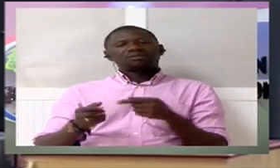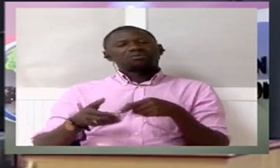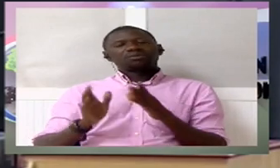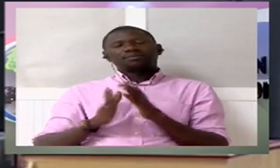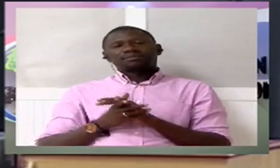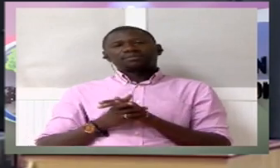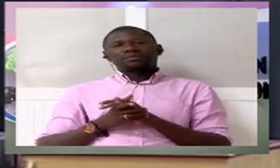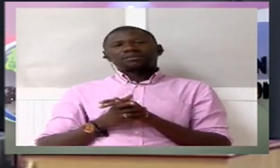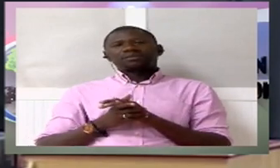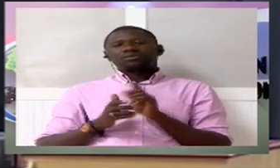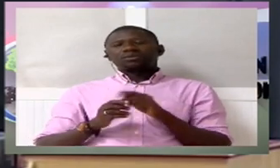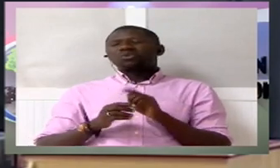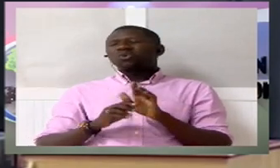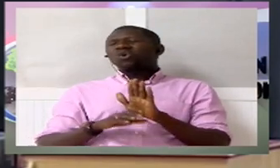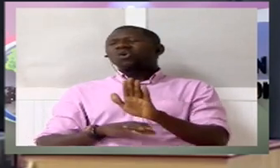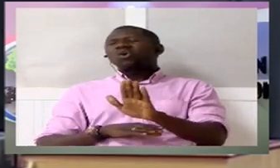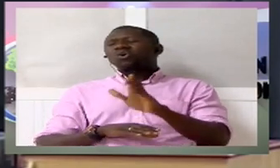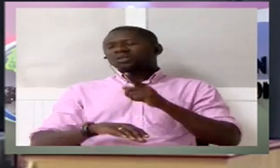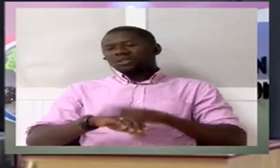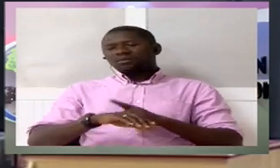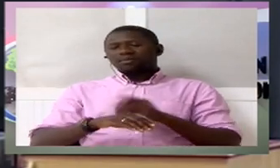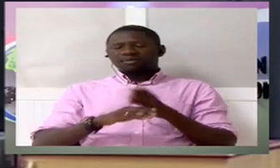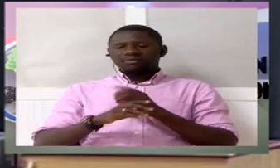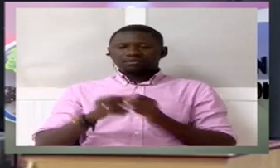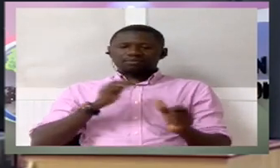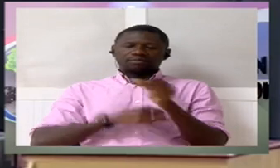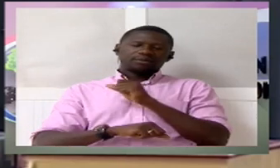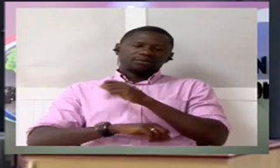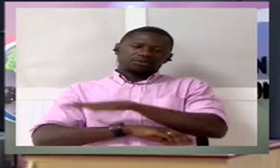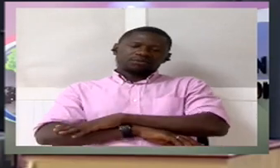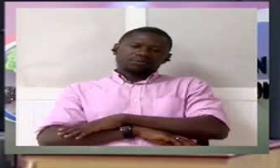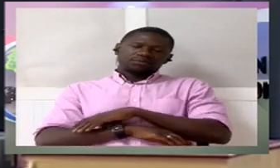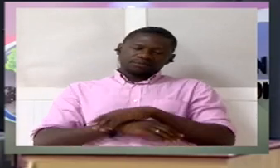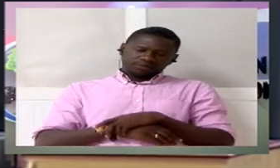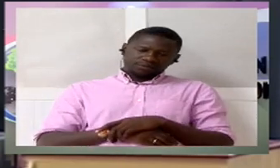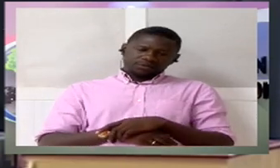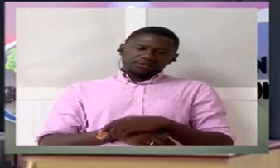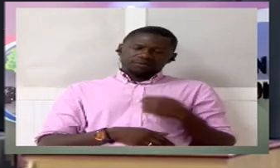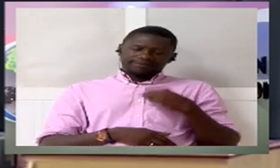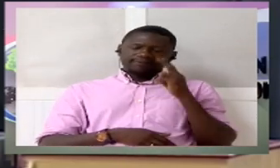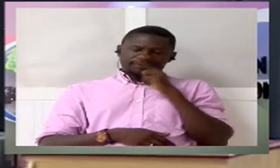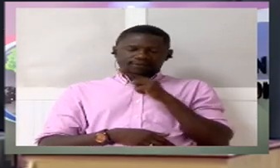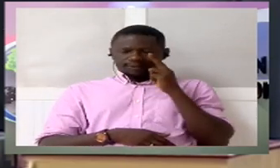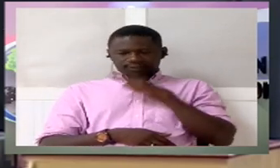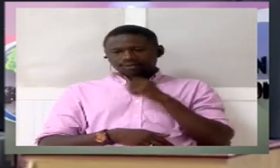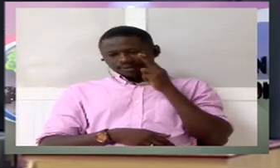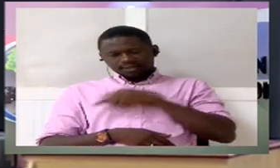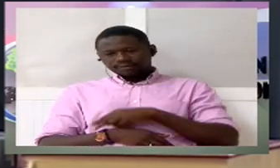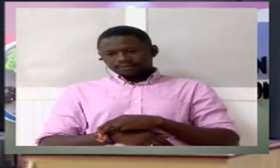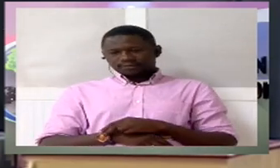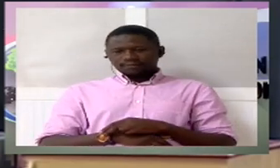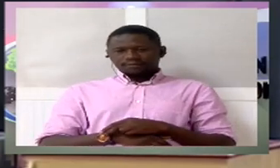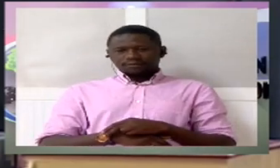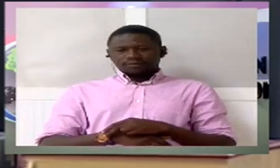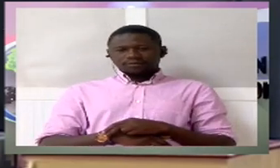It took a long time before they were able to return back to school. I tried and tried.